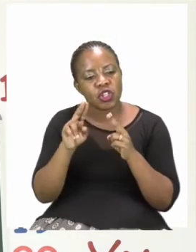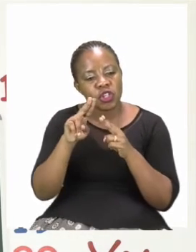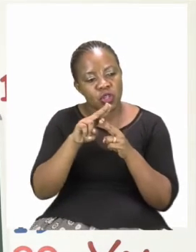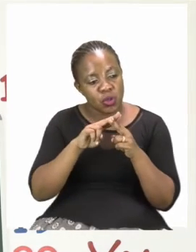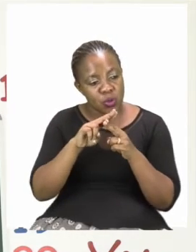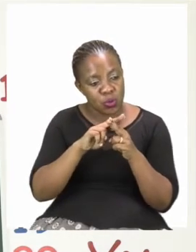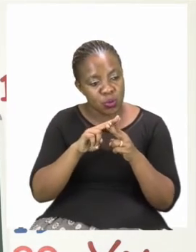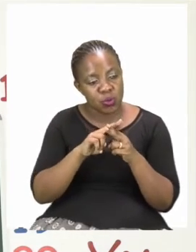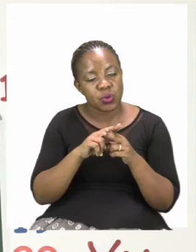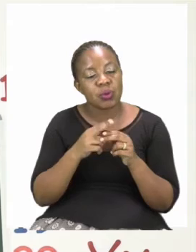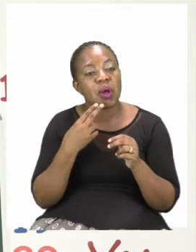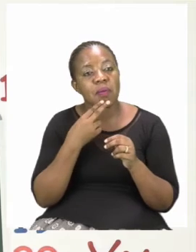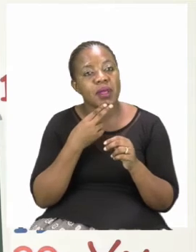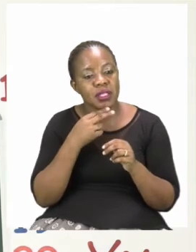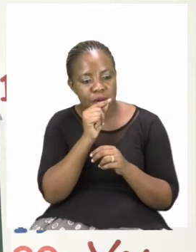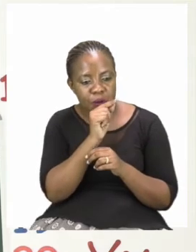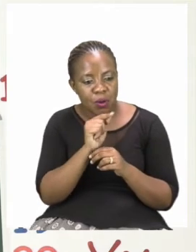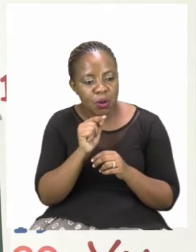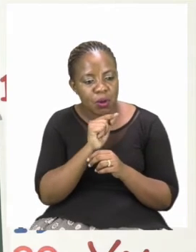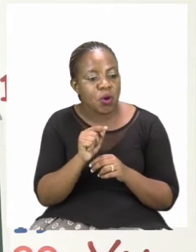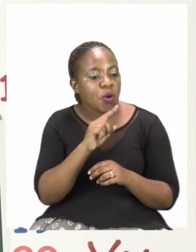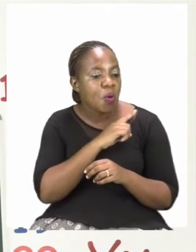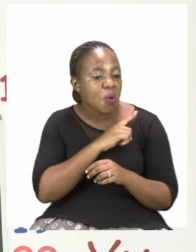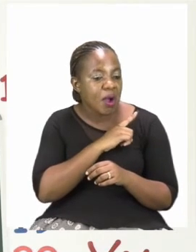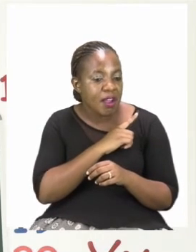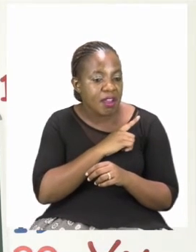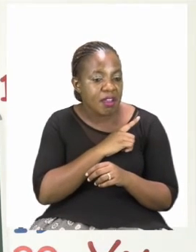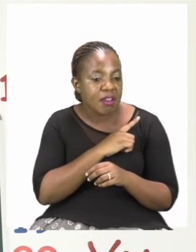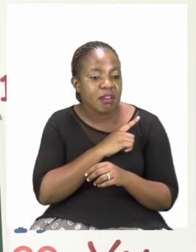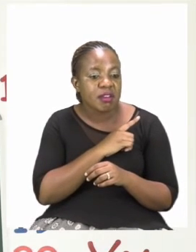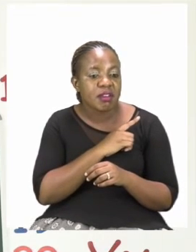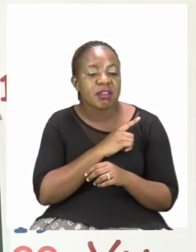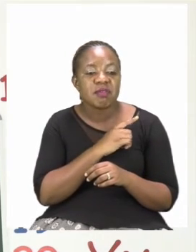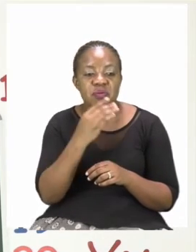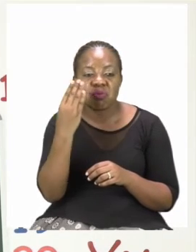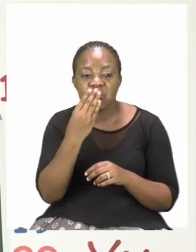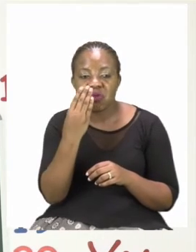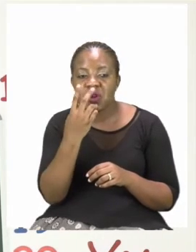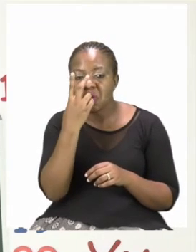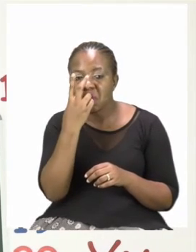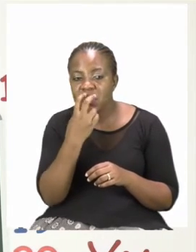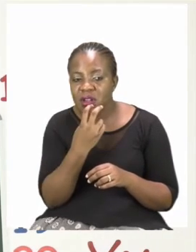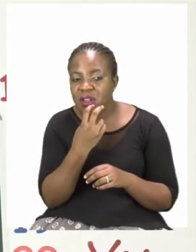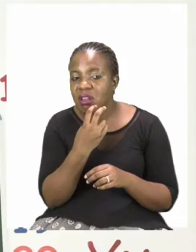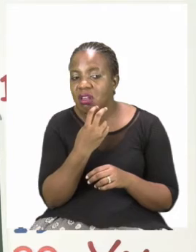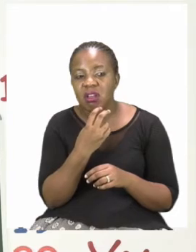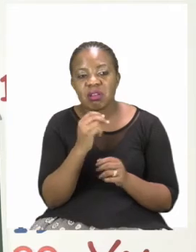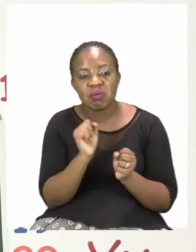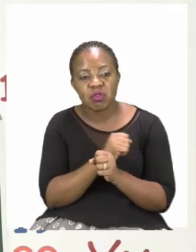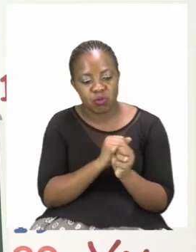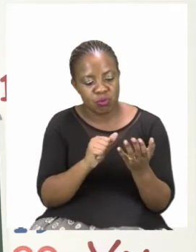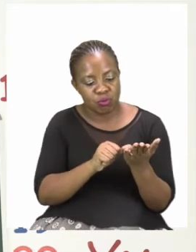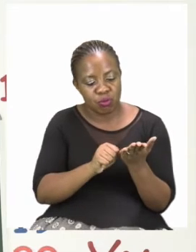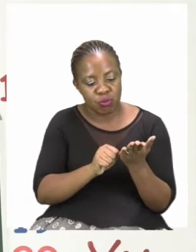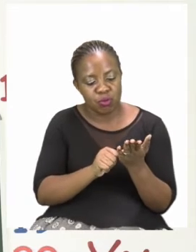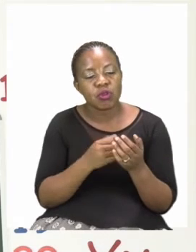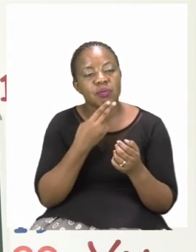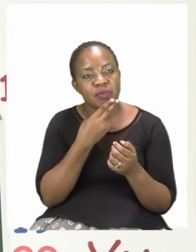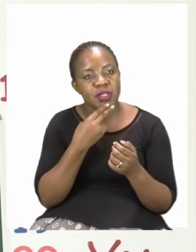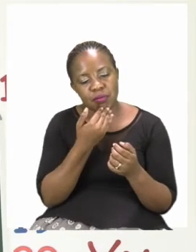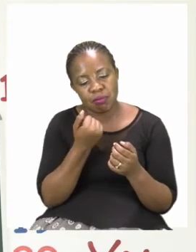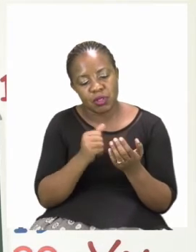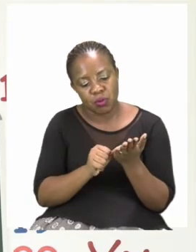for the wolf. And so the wolf began to huff and